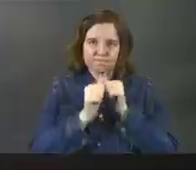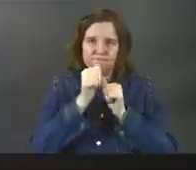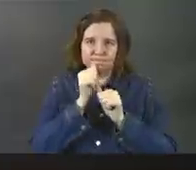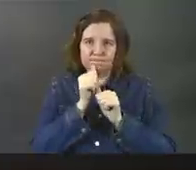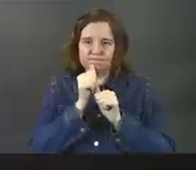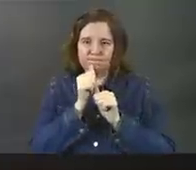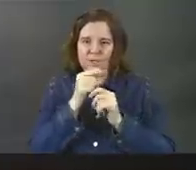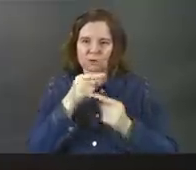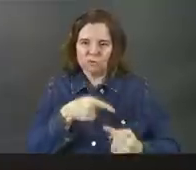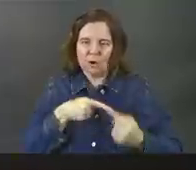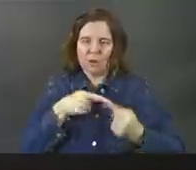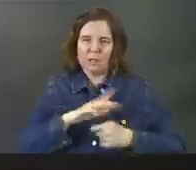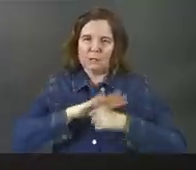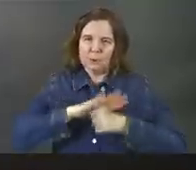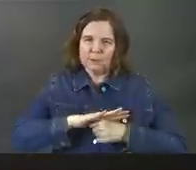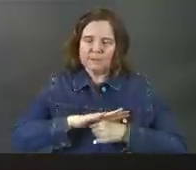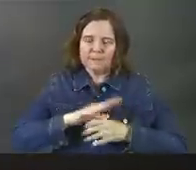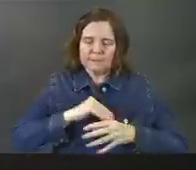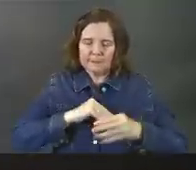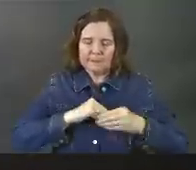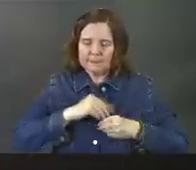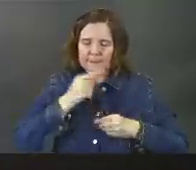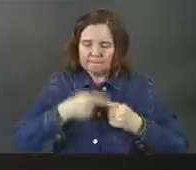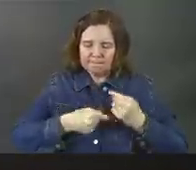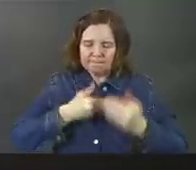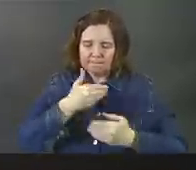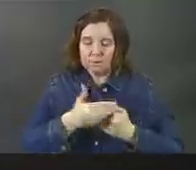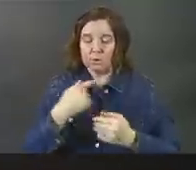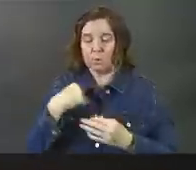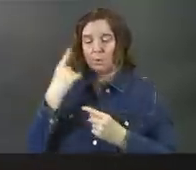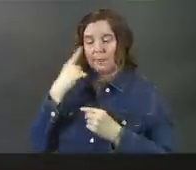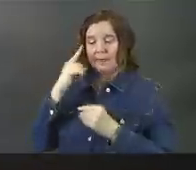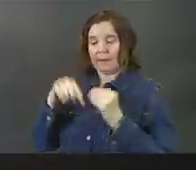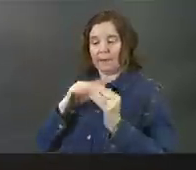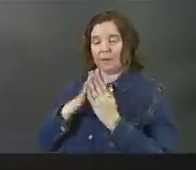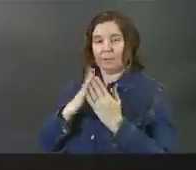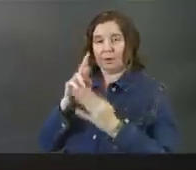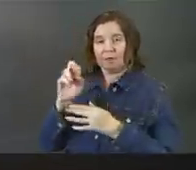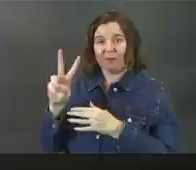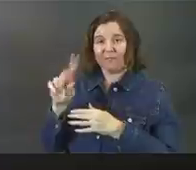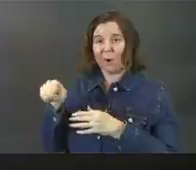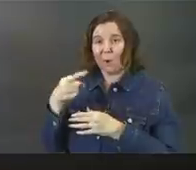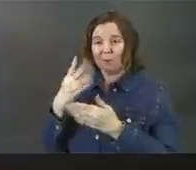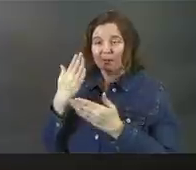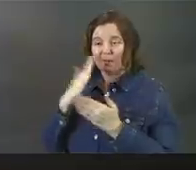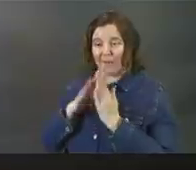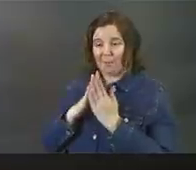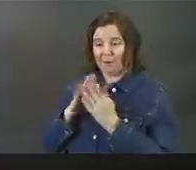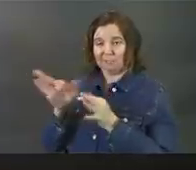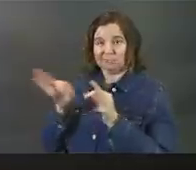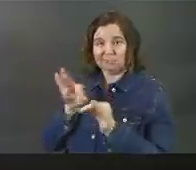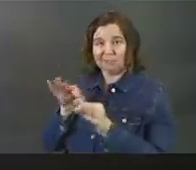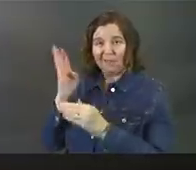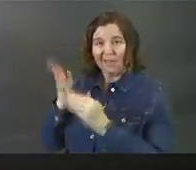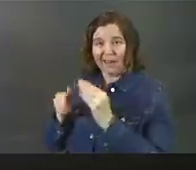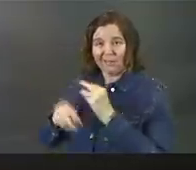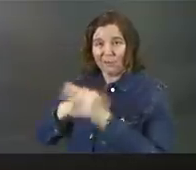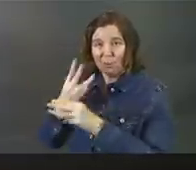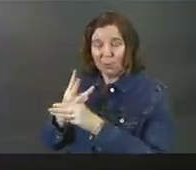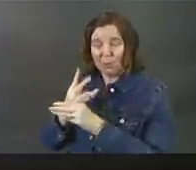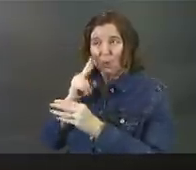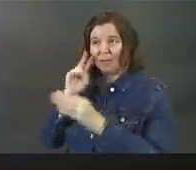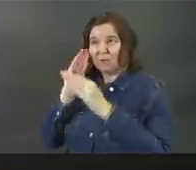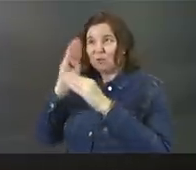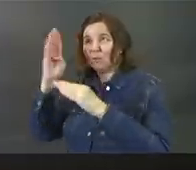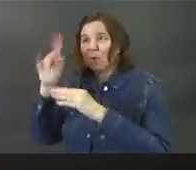and persecution as a Christian. And so when we think about the book of Revelation as only a book about the end times and it's only looking into